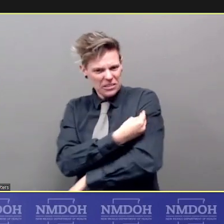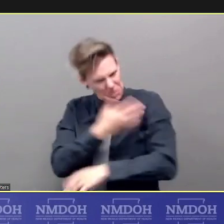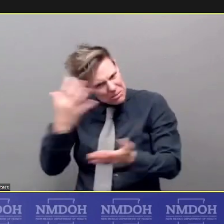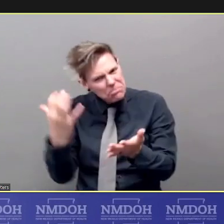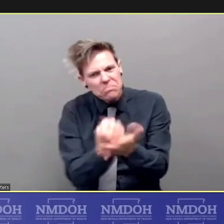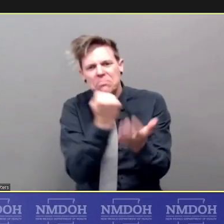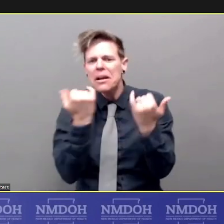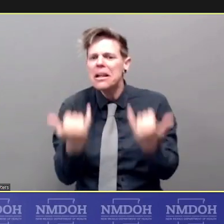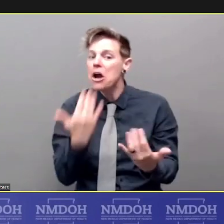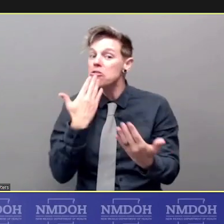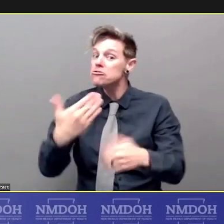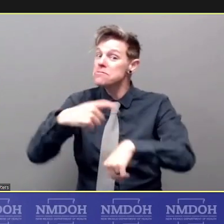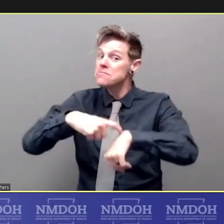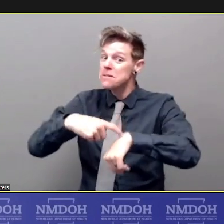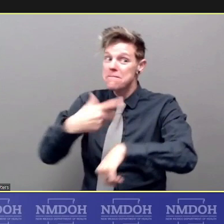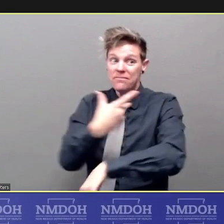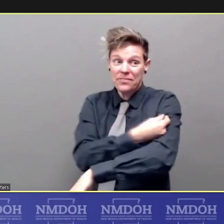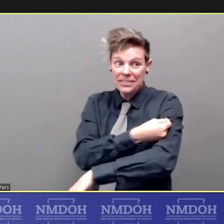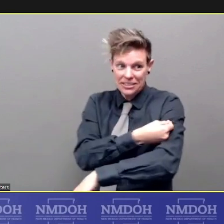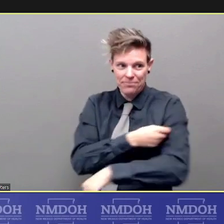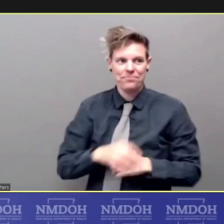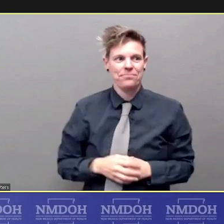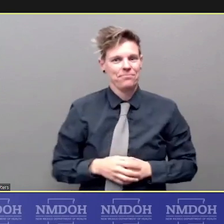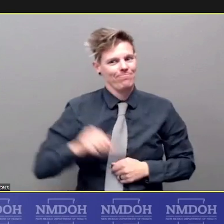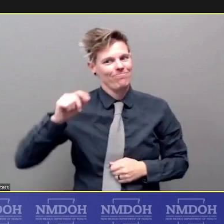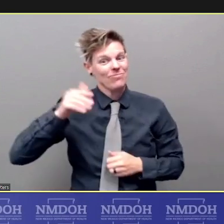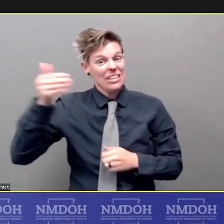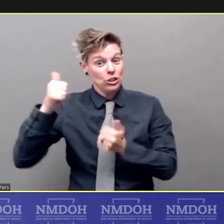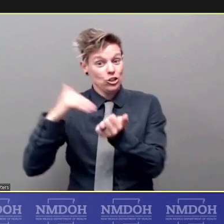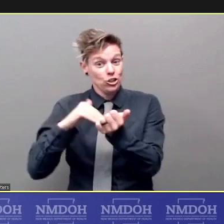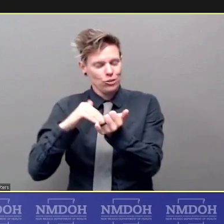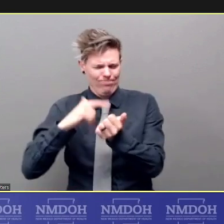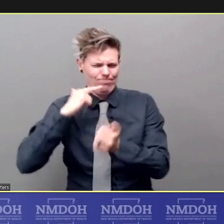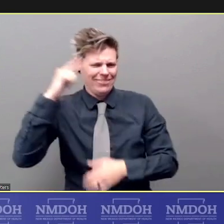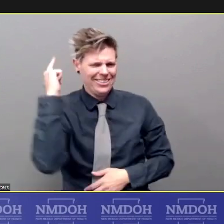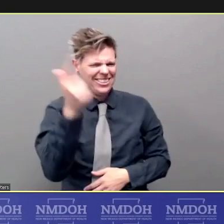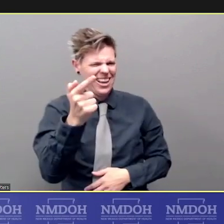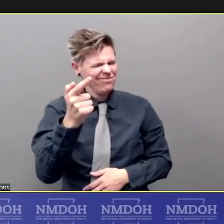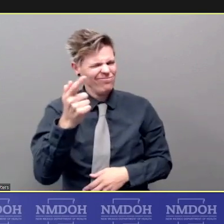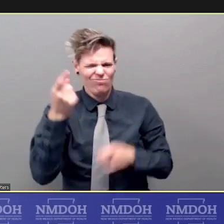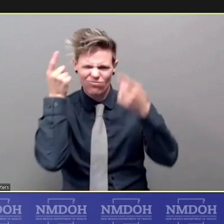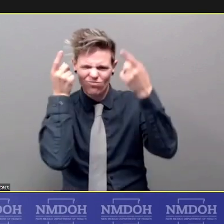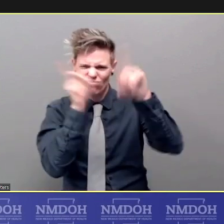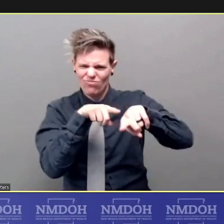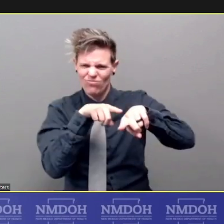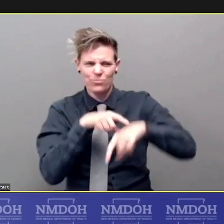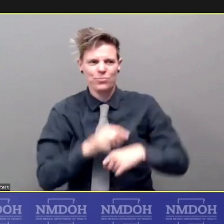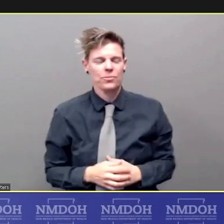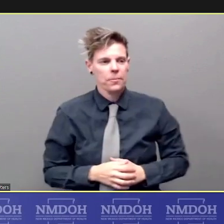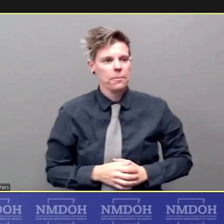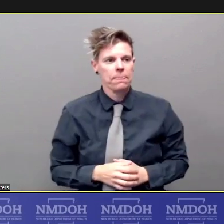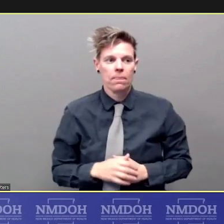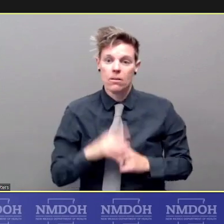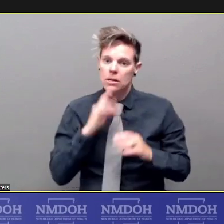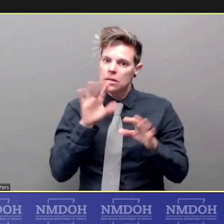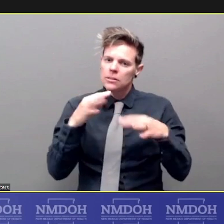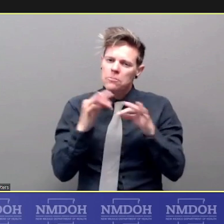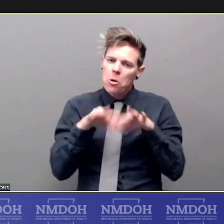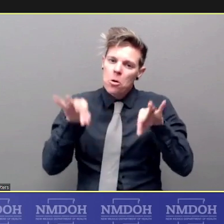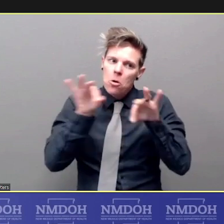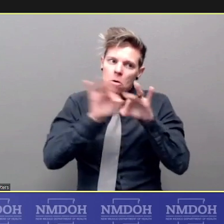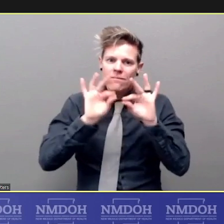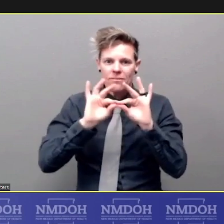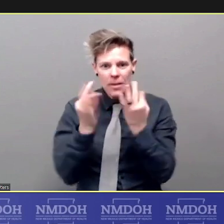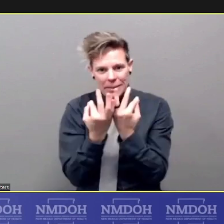I'm going to echo those very intelligent words. We want to keep our family members sick. Let's keep